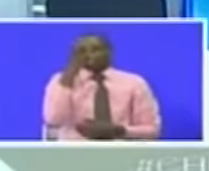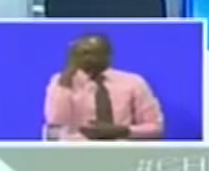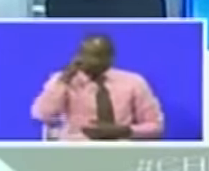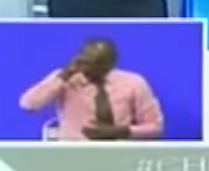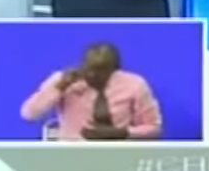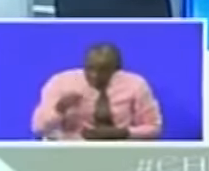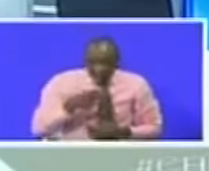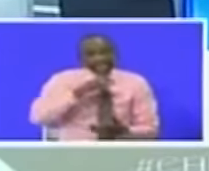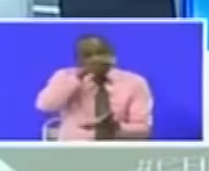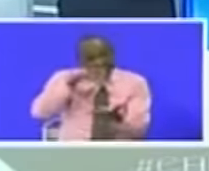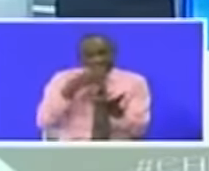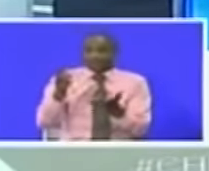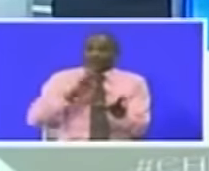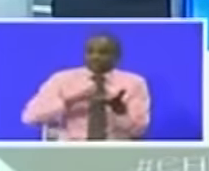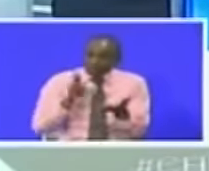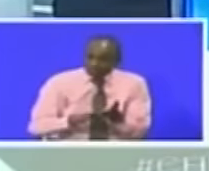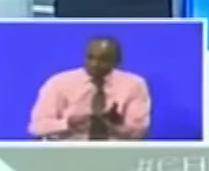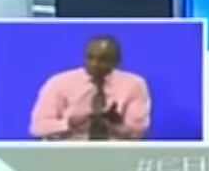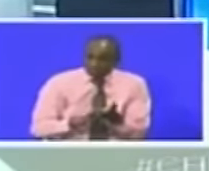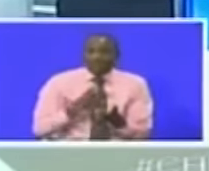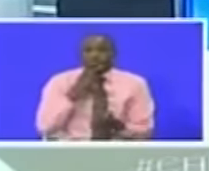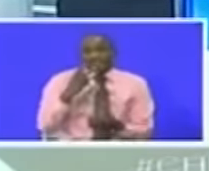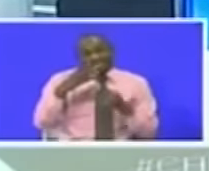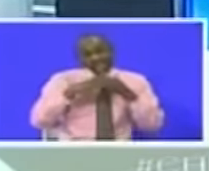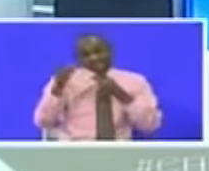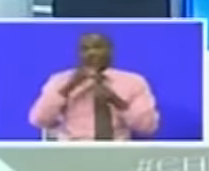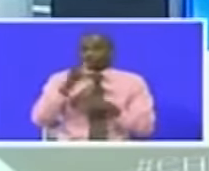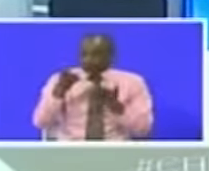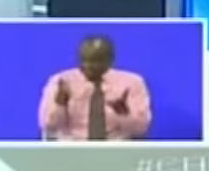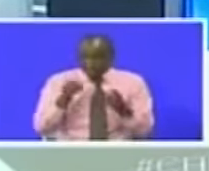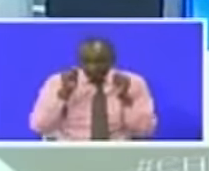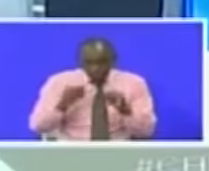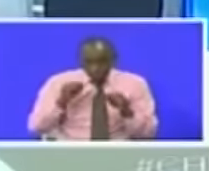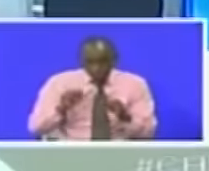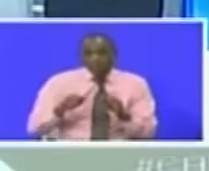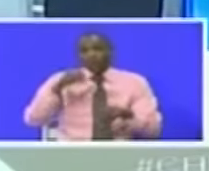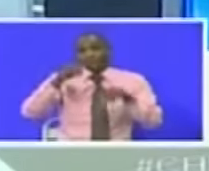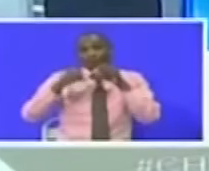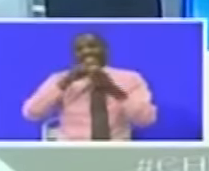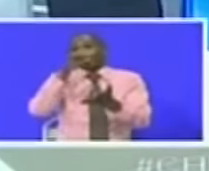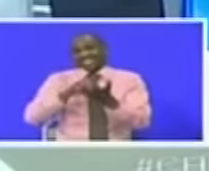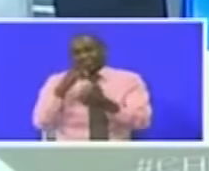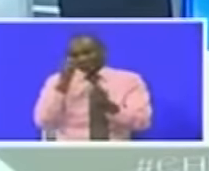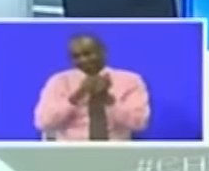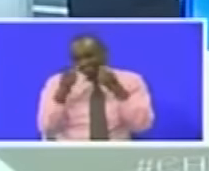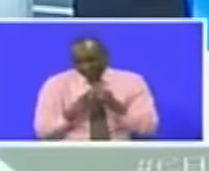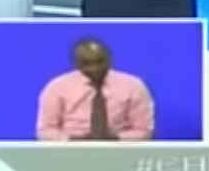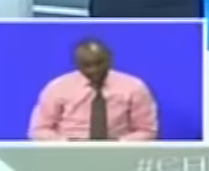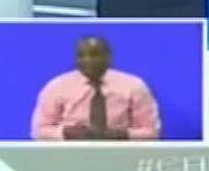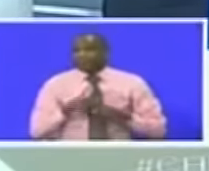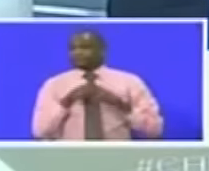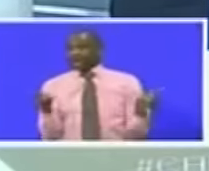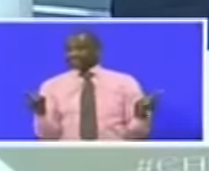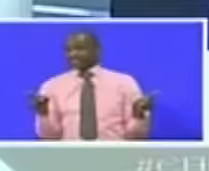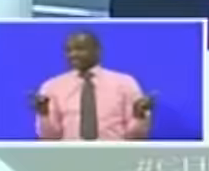registration centers in all those 290 constituencies that will be the polling centers in 2017. But the